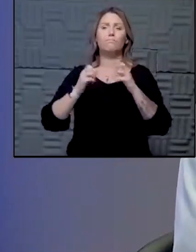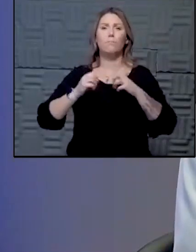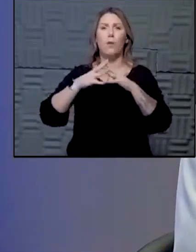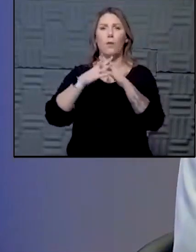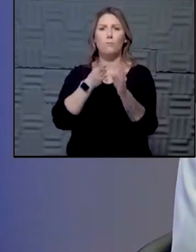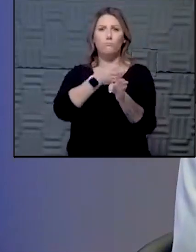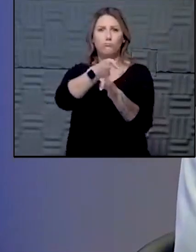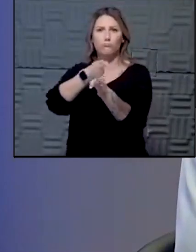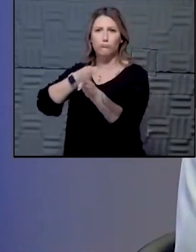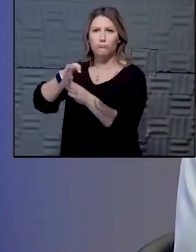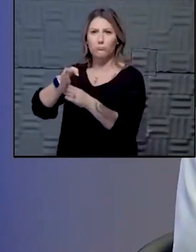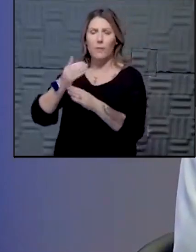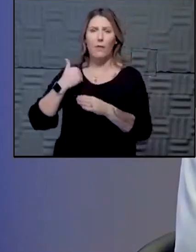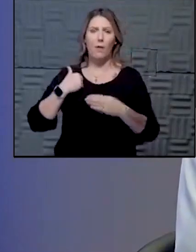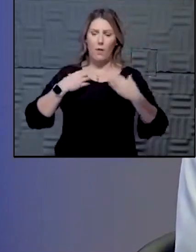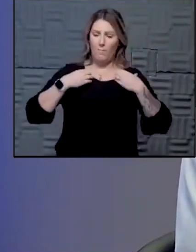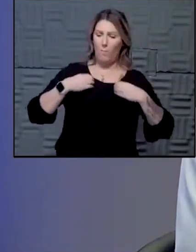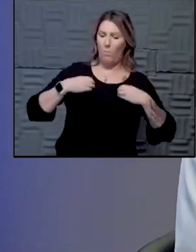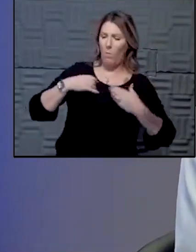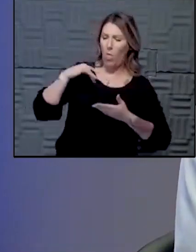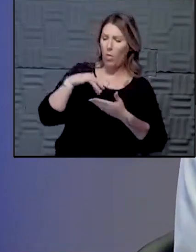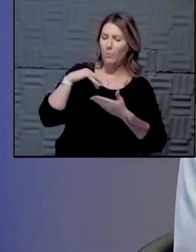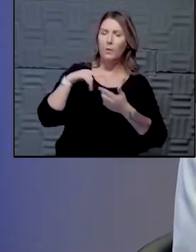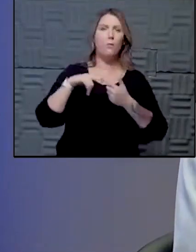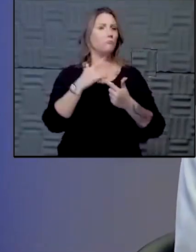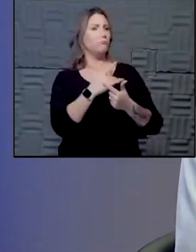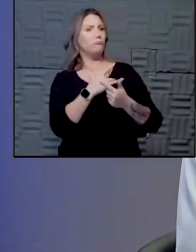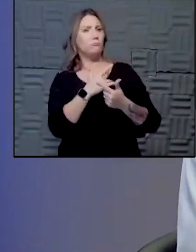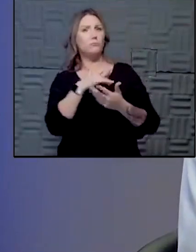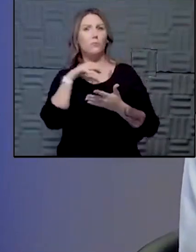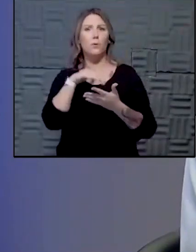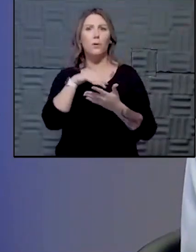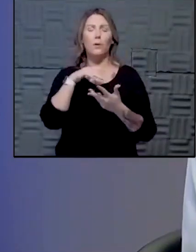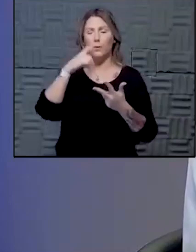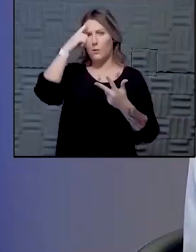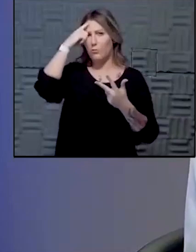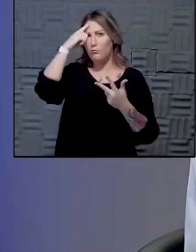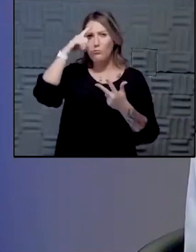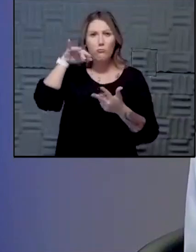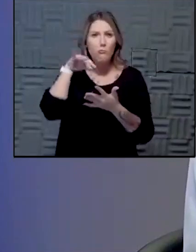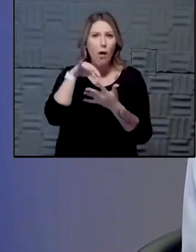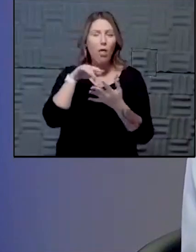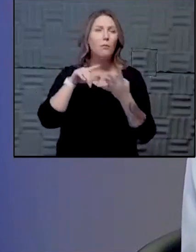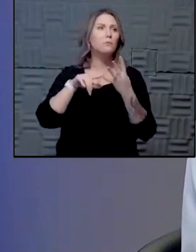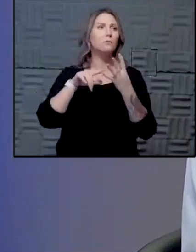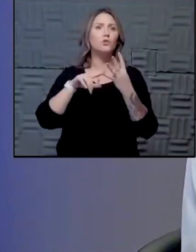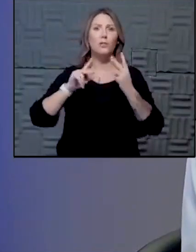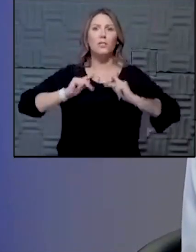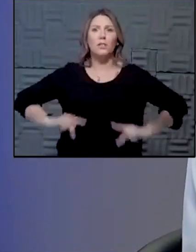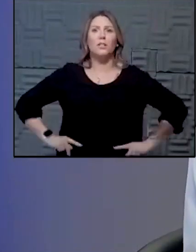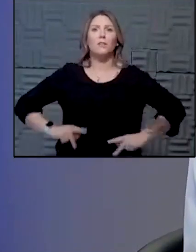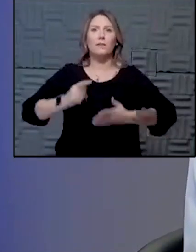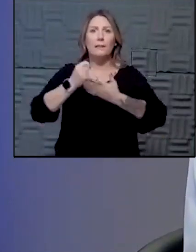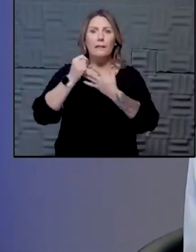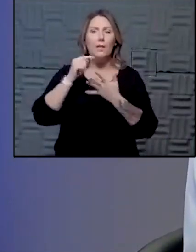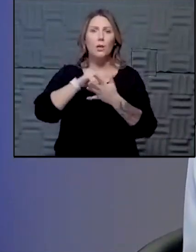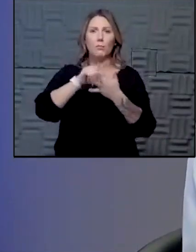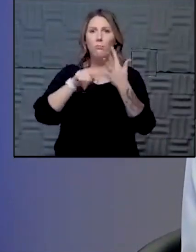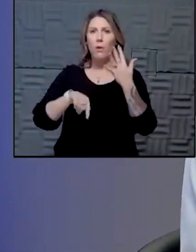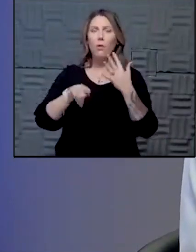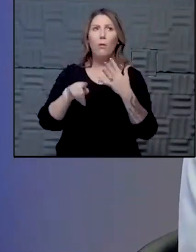clinic where we have pulmonology, cardiovascular medicine, neurology, physical medicine, and rehab, we've had almost